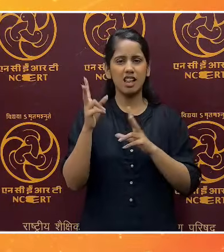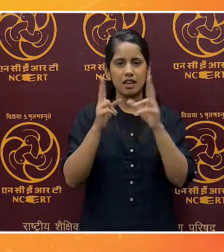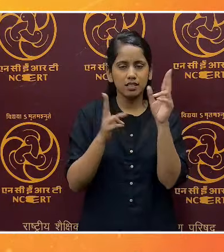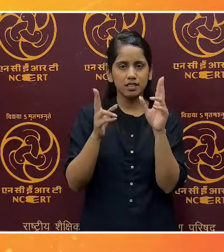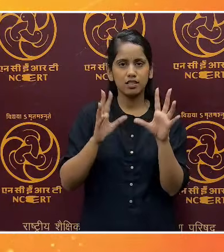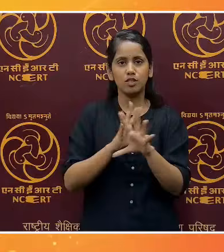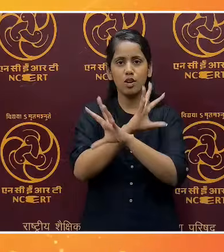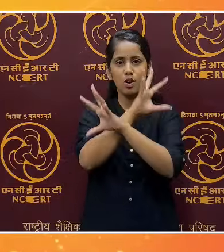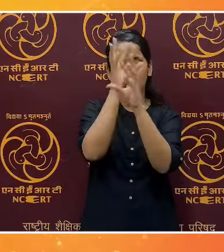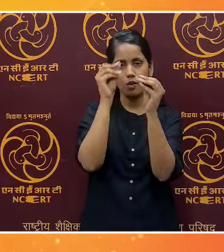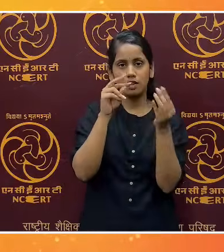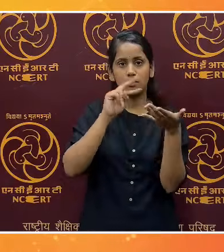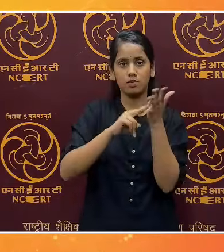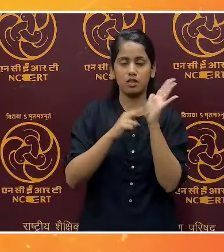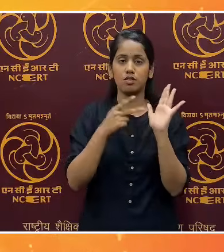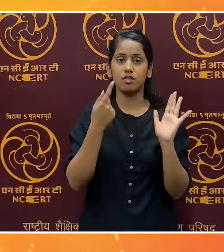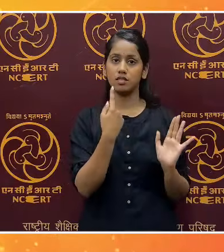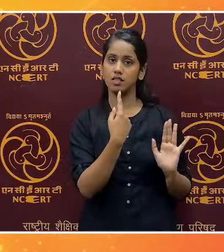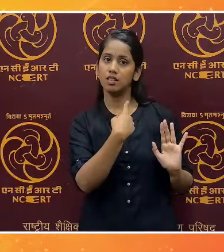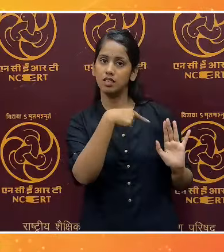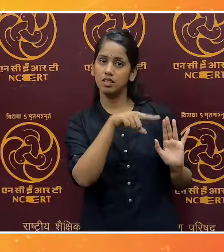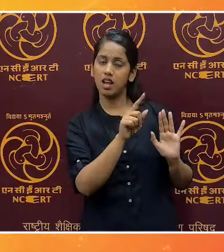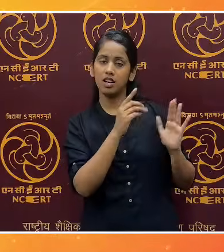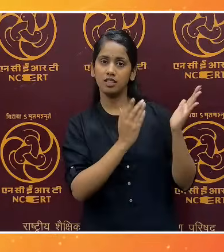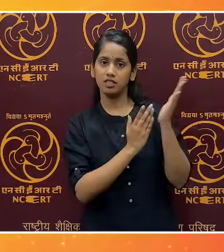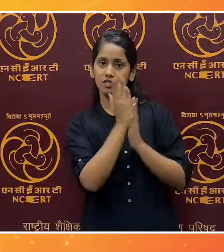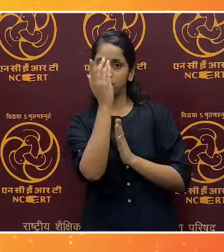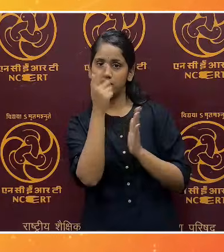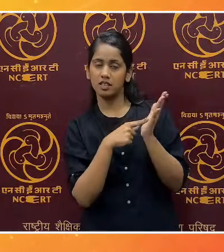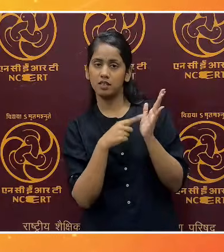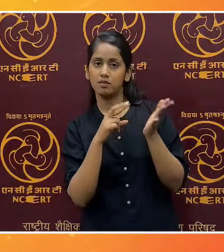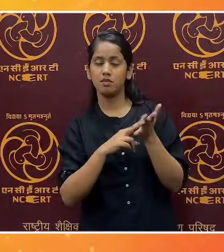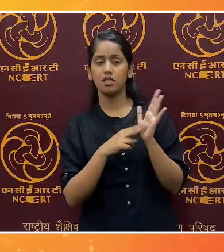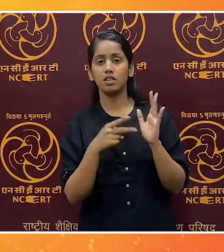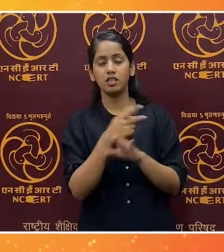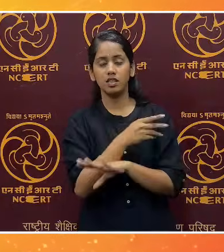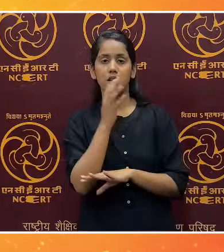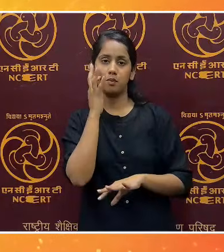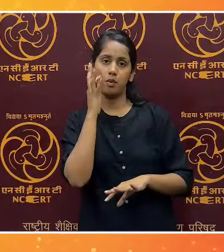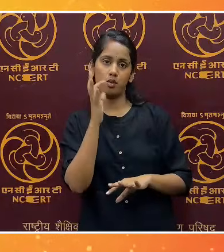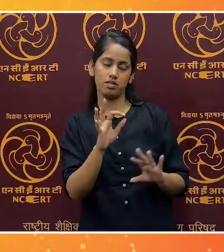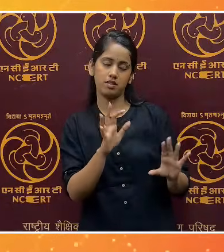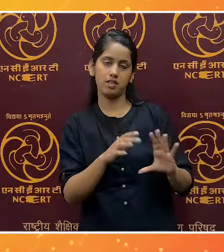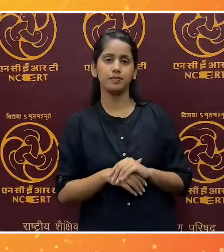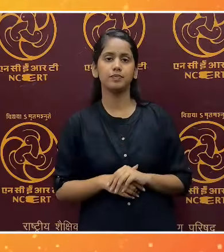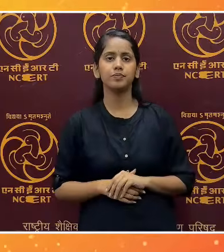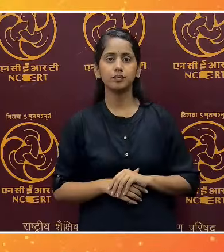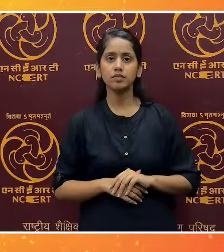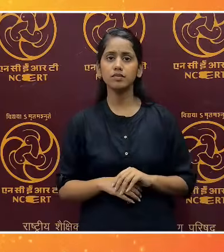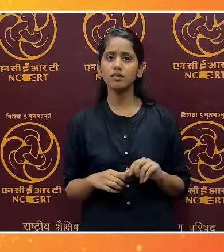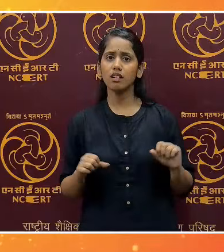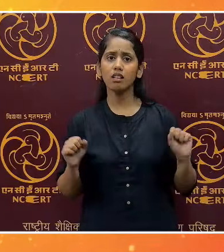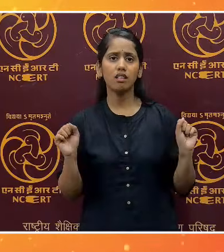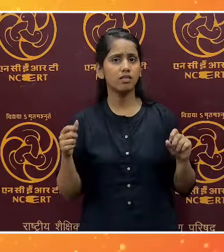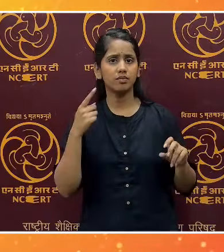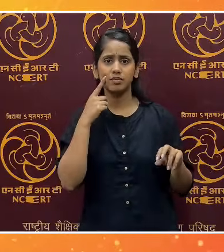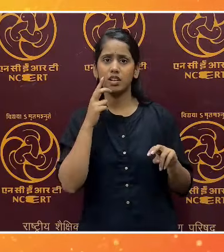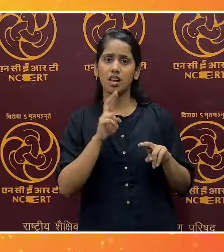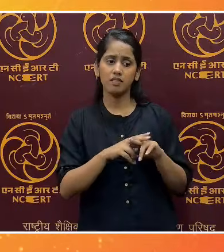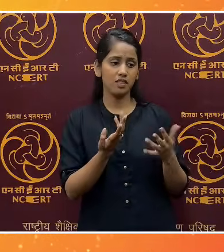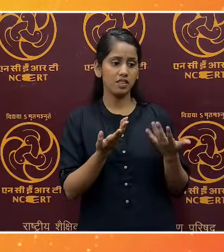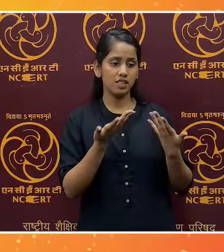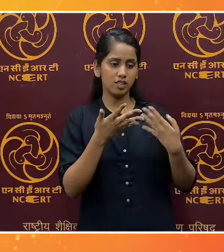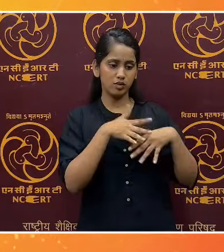the choosing the right format is it plays a very important role. And also, ma'am, when we talk about inclusivity